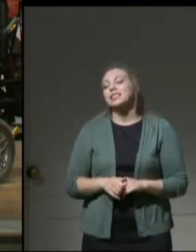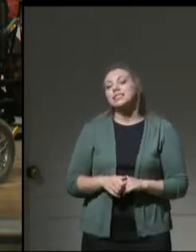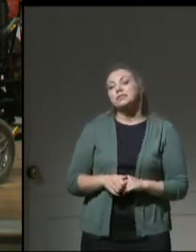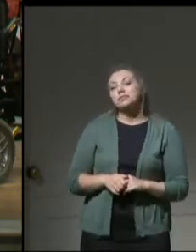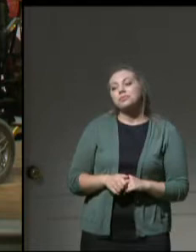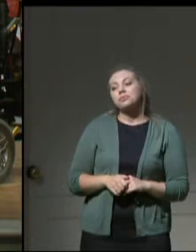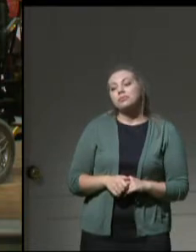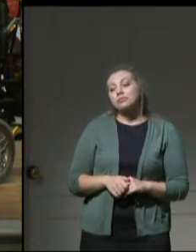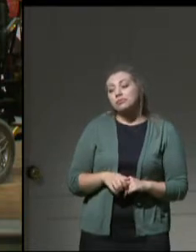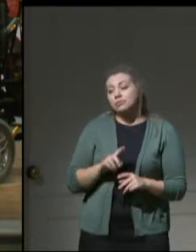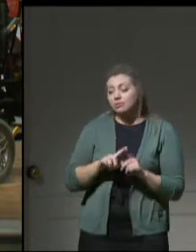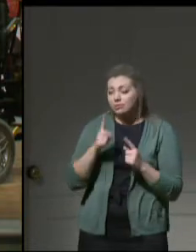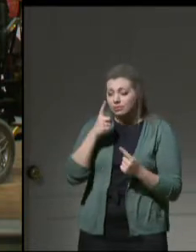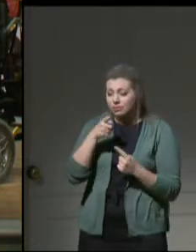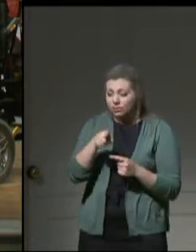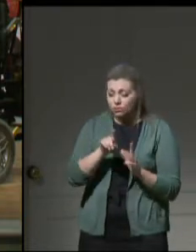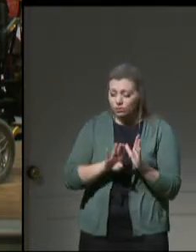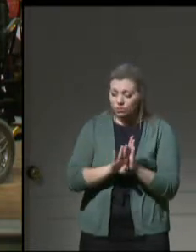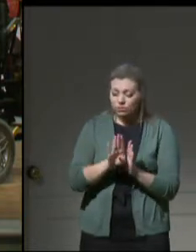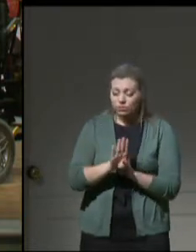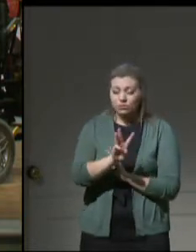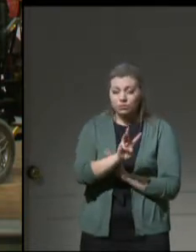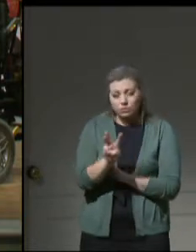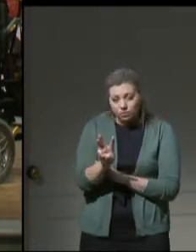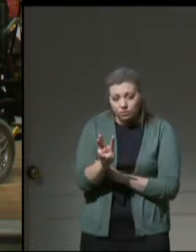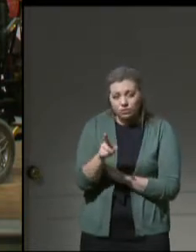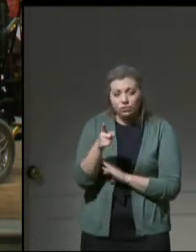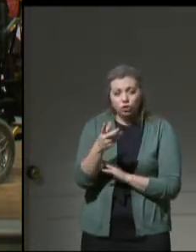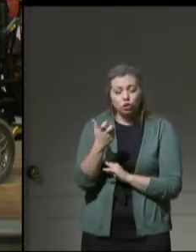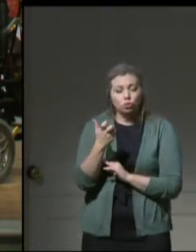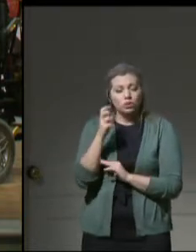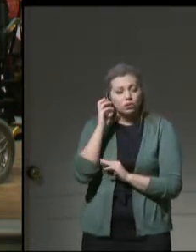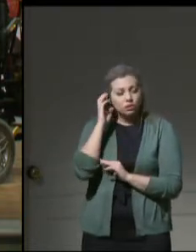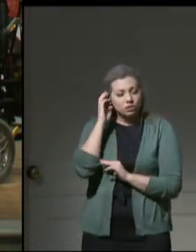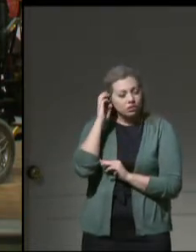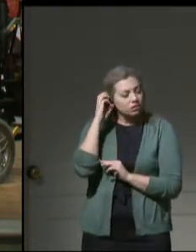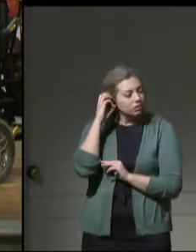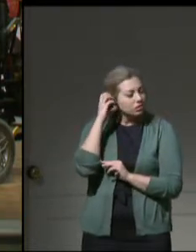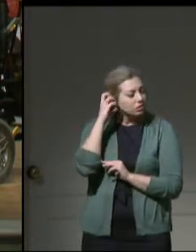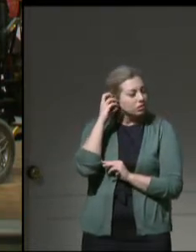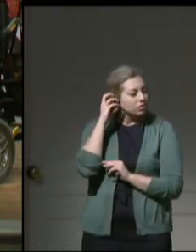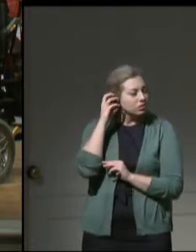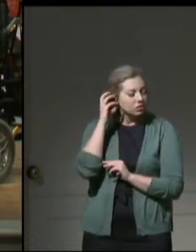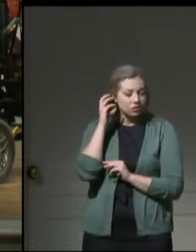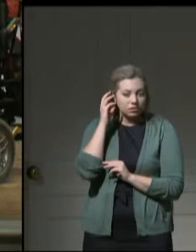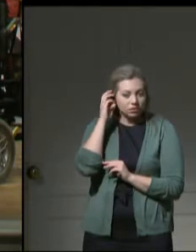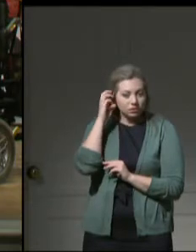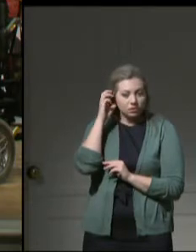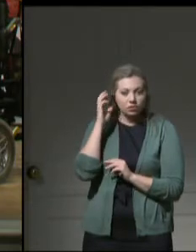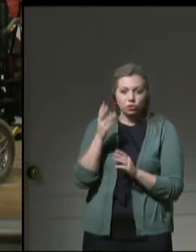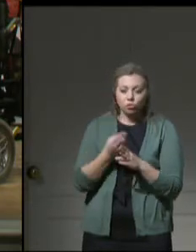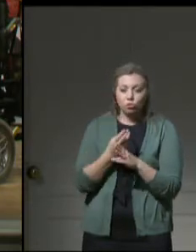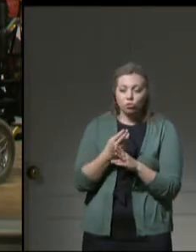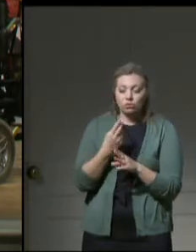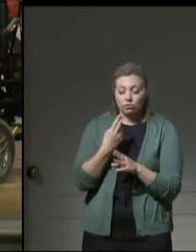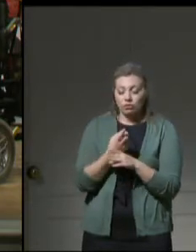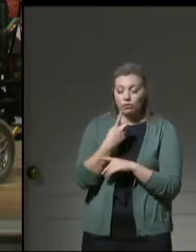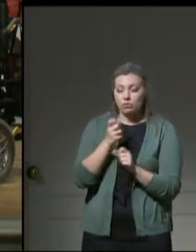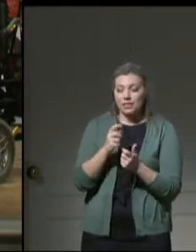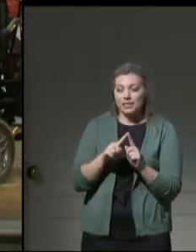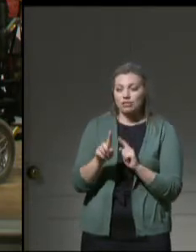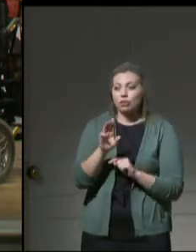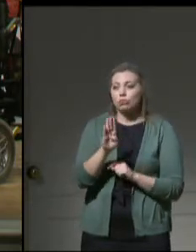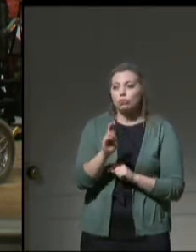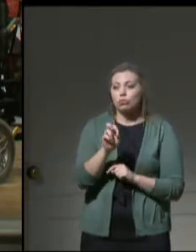think about it. When you're developing a website, you want it to work on all different browsers. You're gonna test